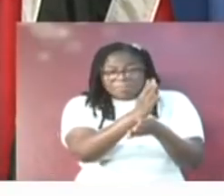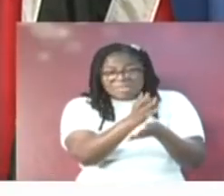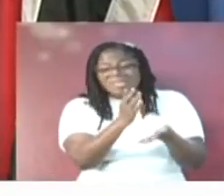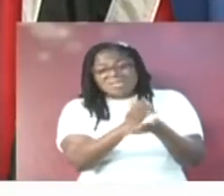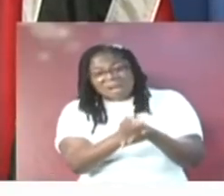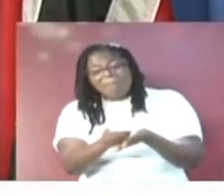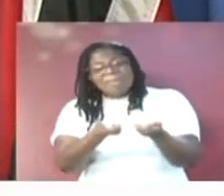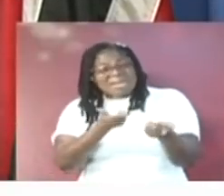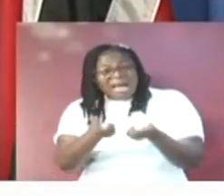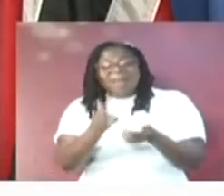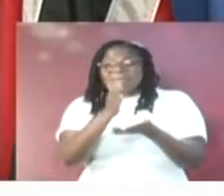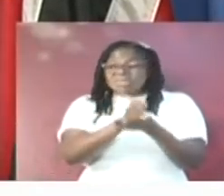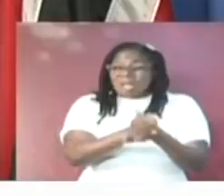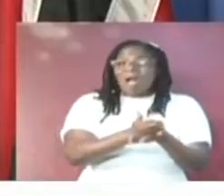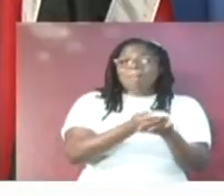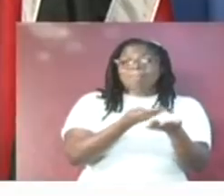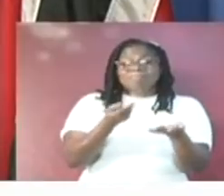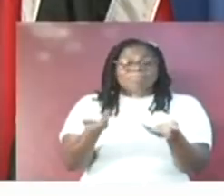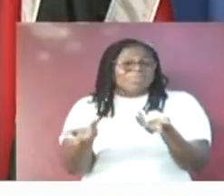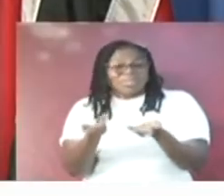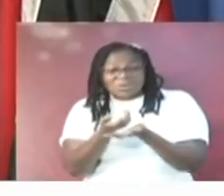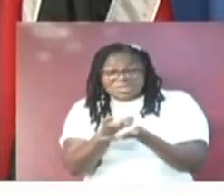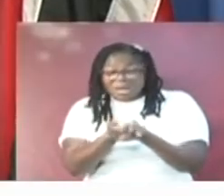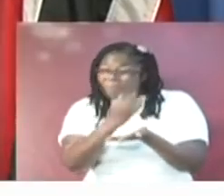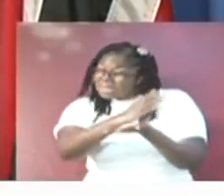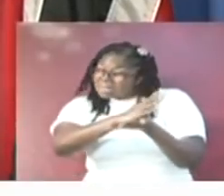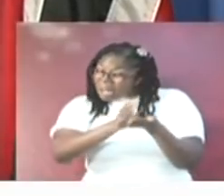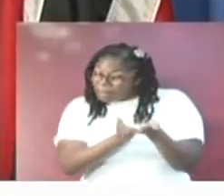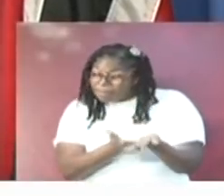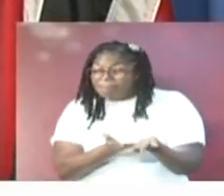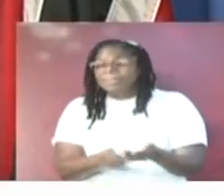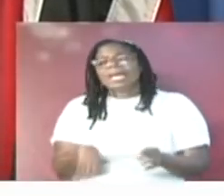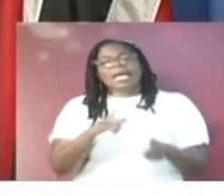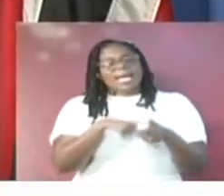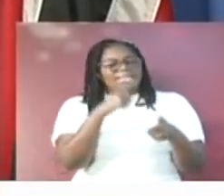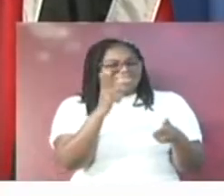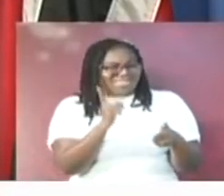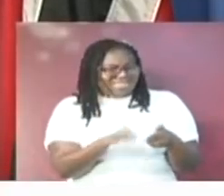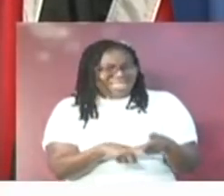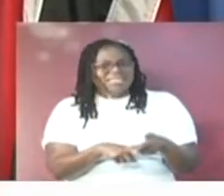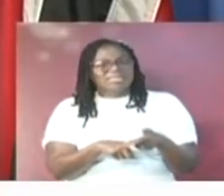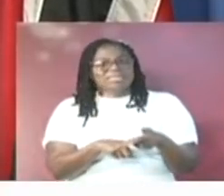concerned about the economy than the Prime Minister of Trinidad and Tobago.